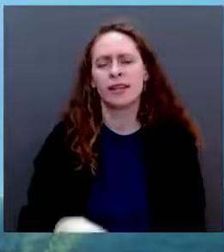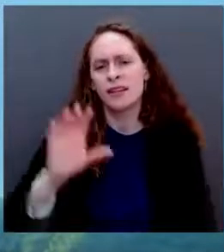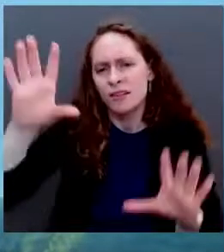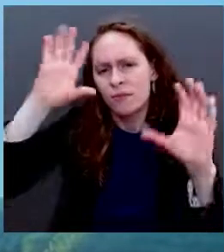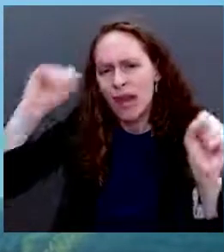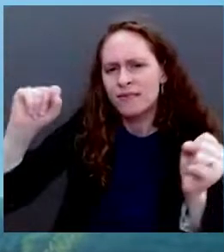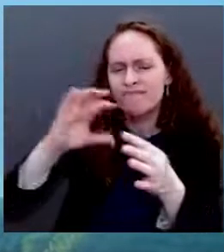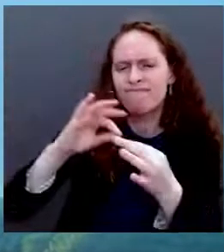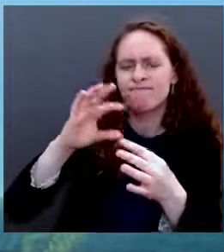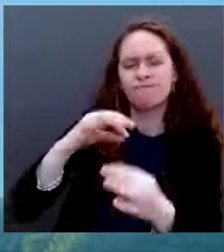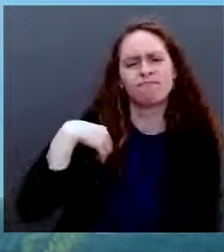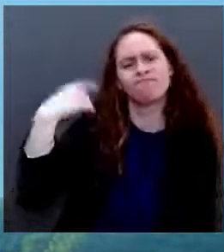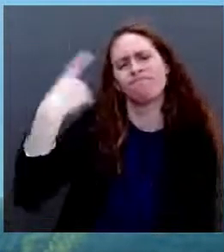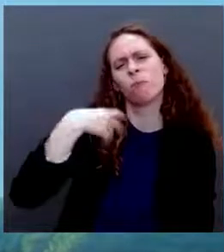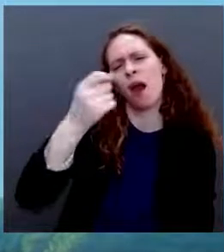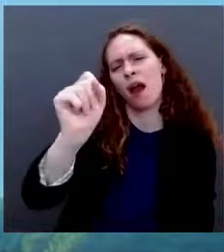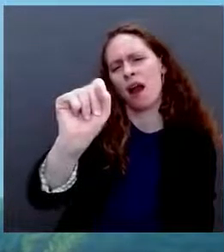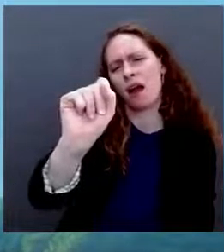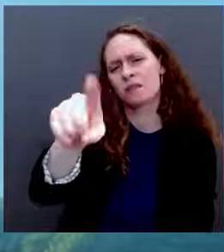be able to